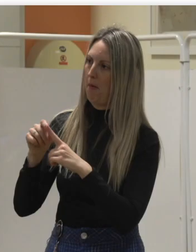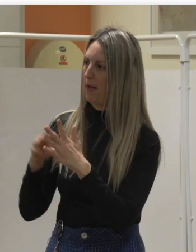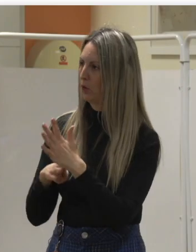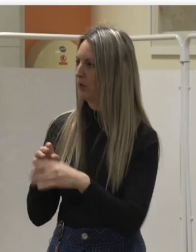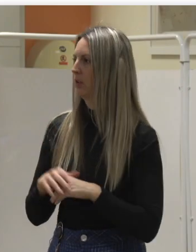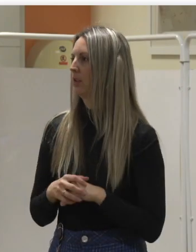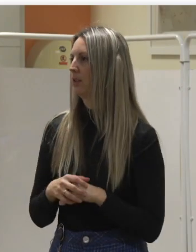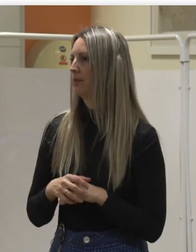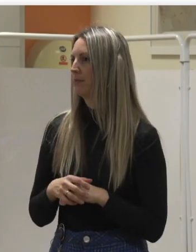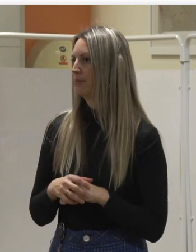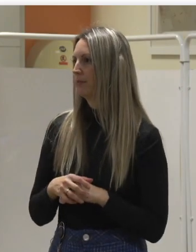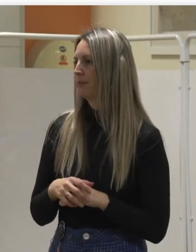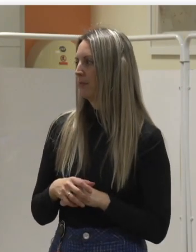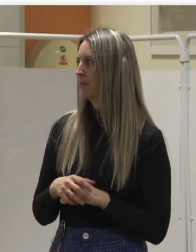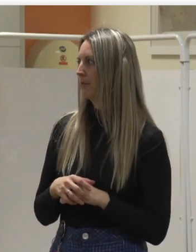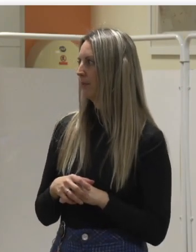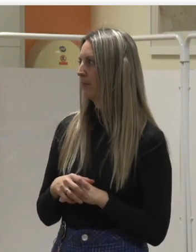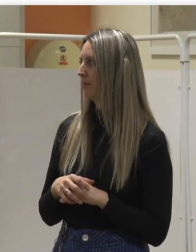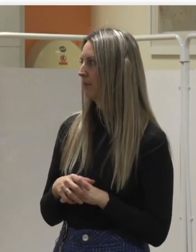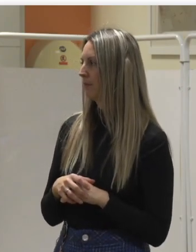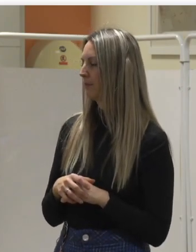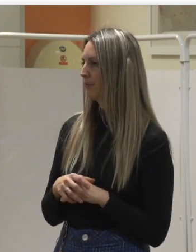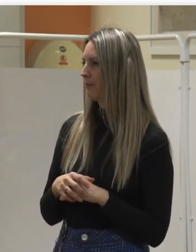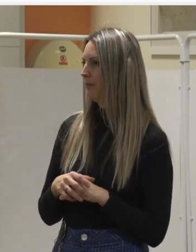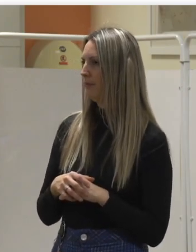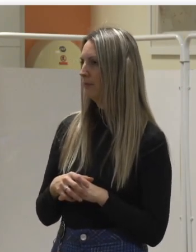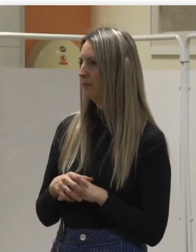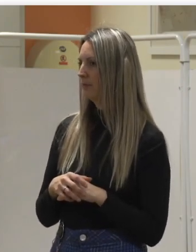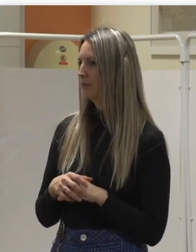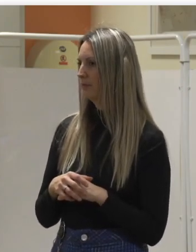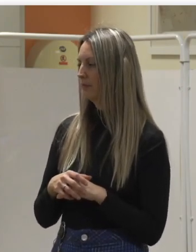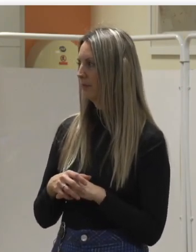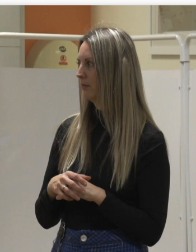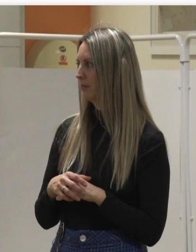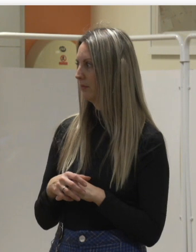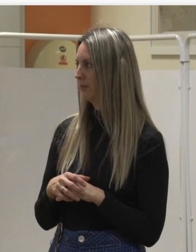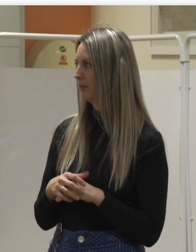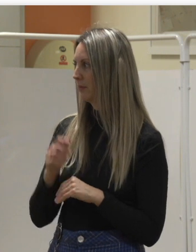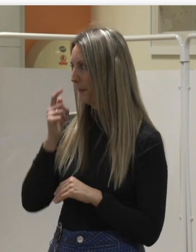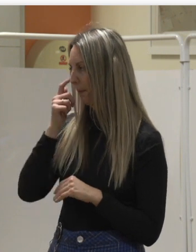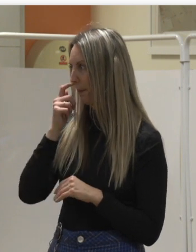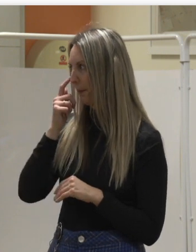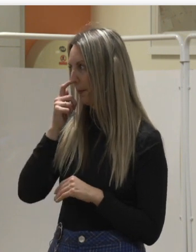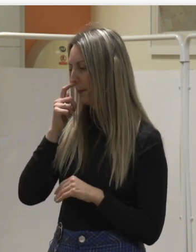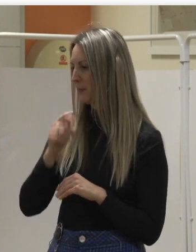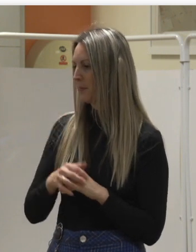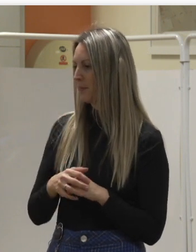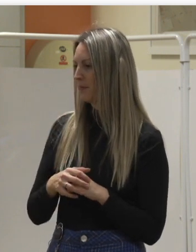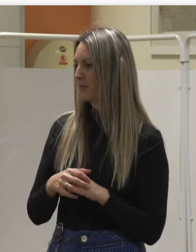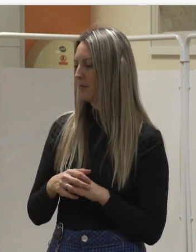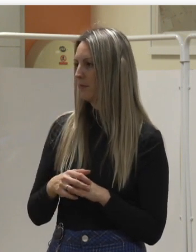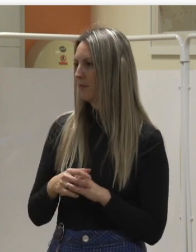in a meaningful way would be another way of use of existing resources